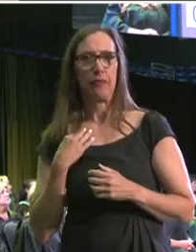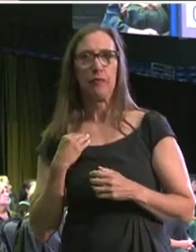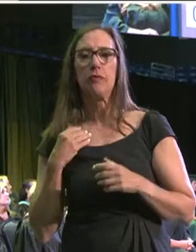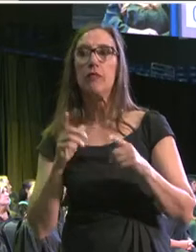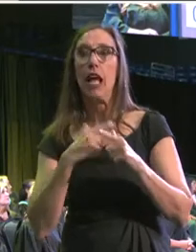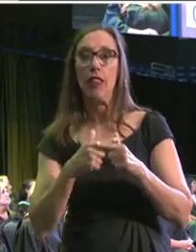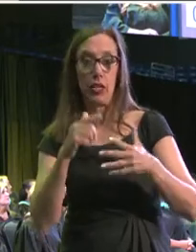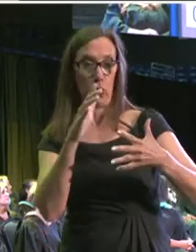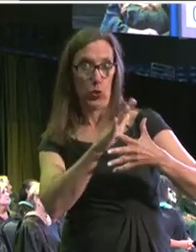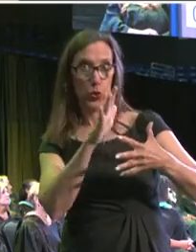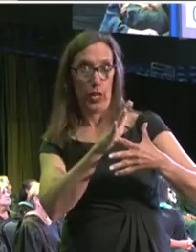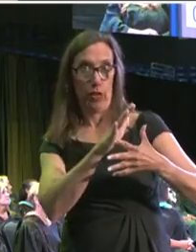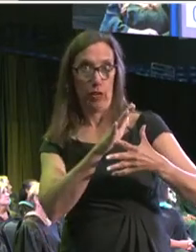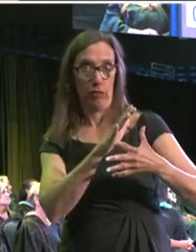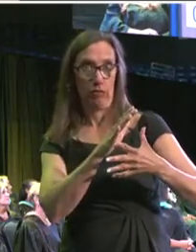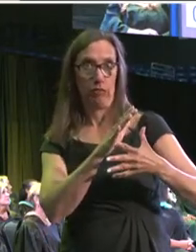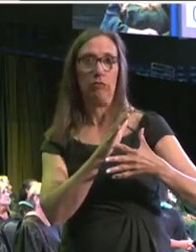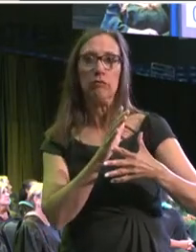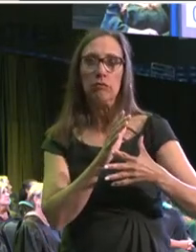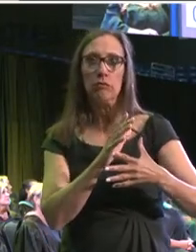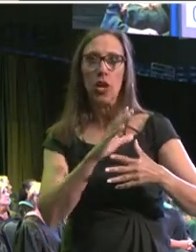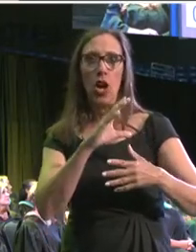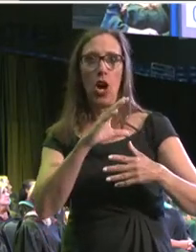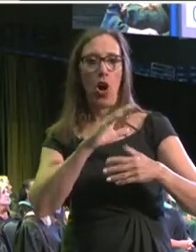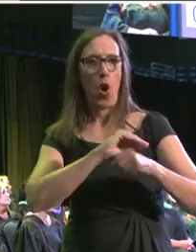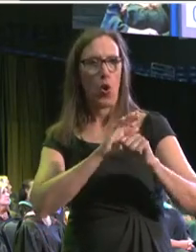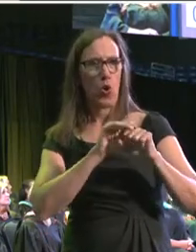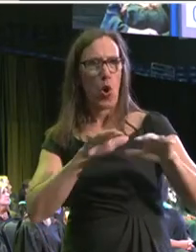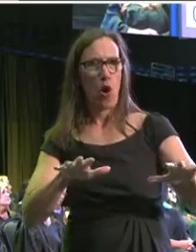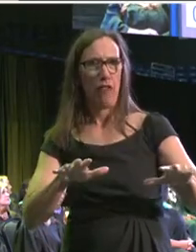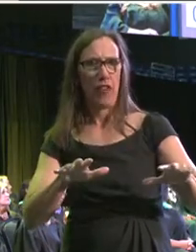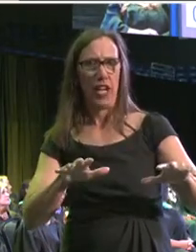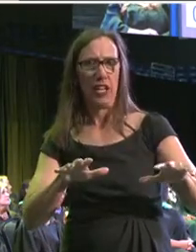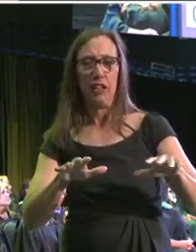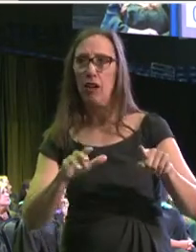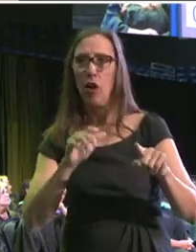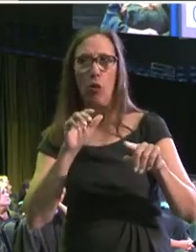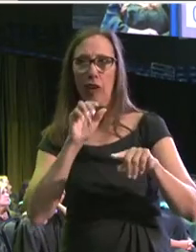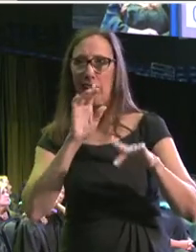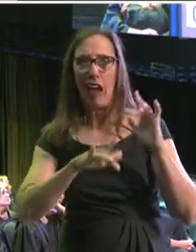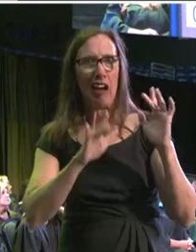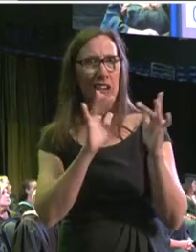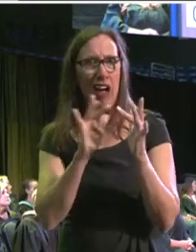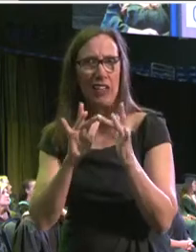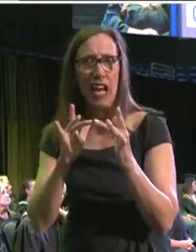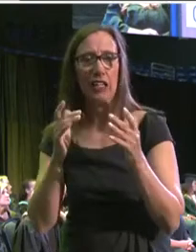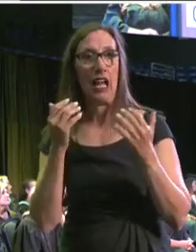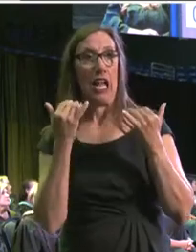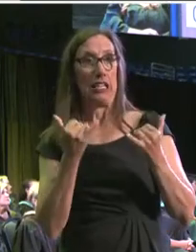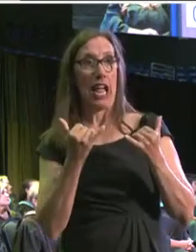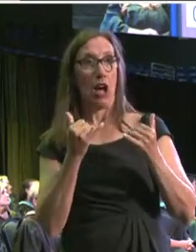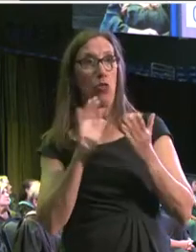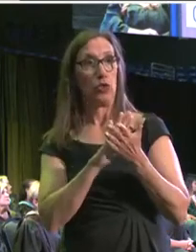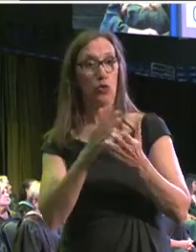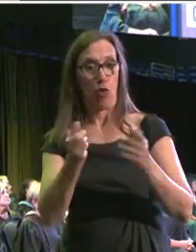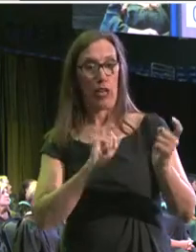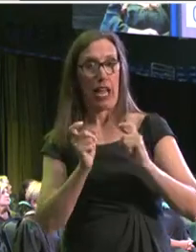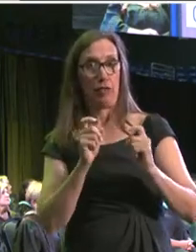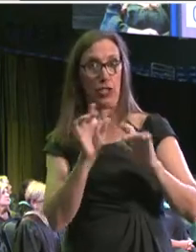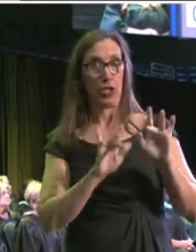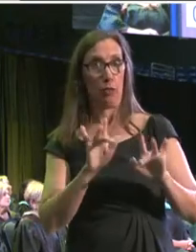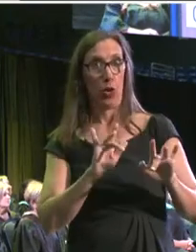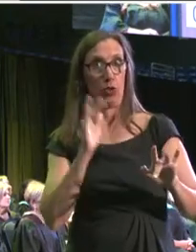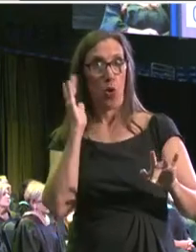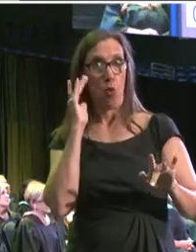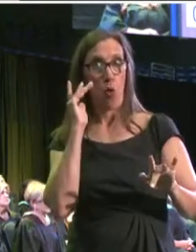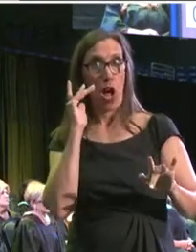Then came junior year. Due to the fact COVID had completely wiped out us making contact with each other, our school provided us with computers. This was